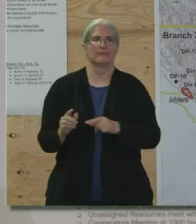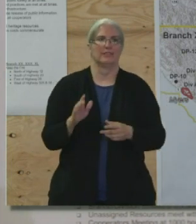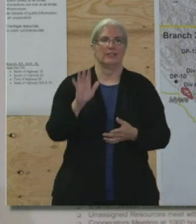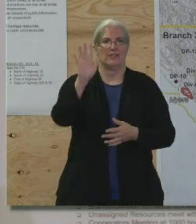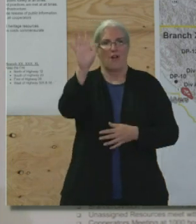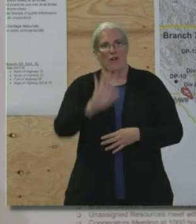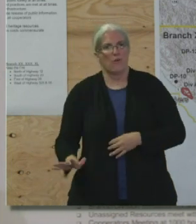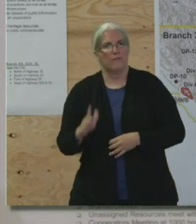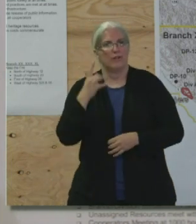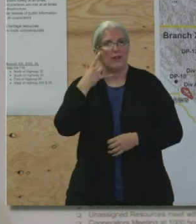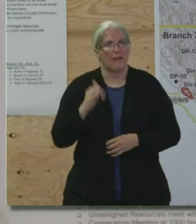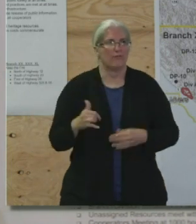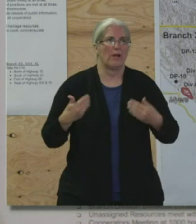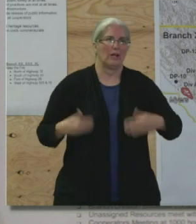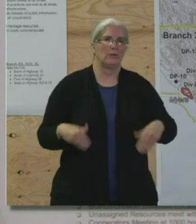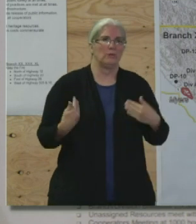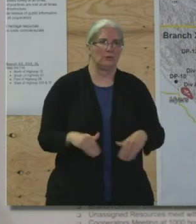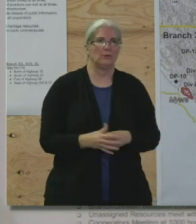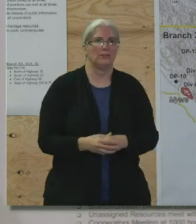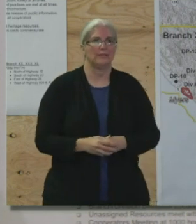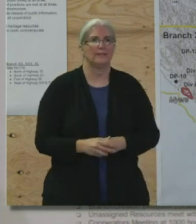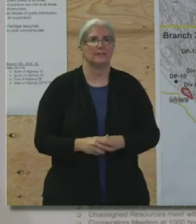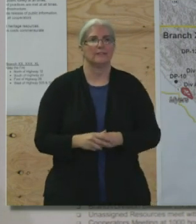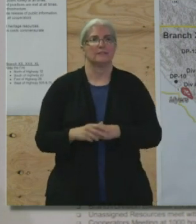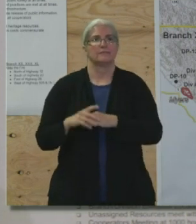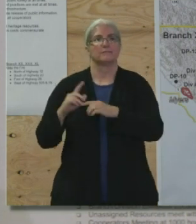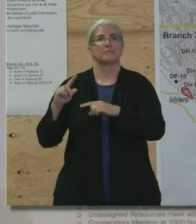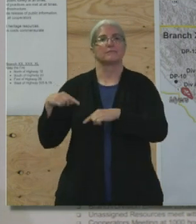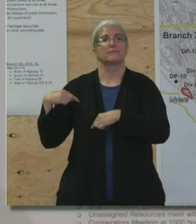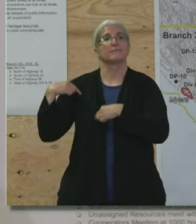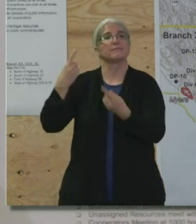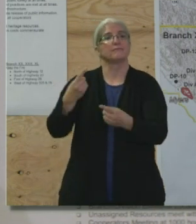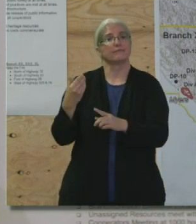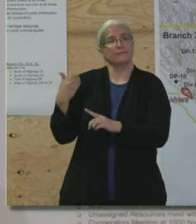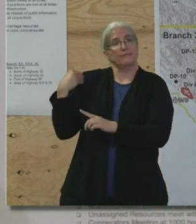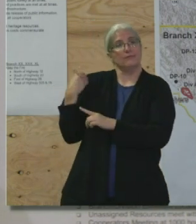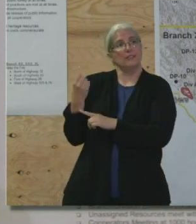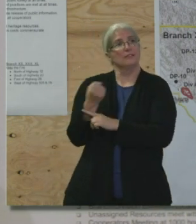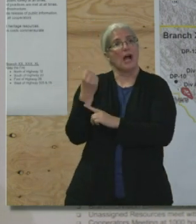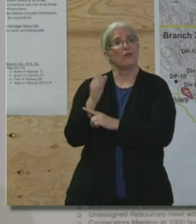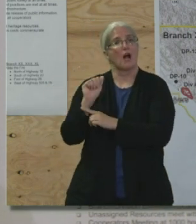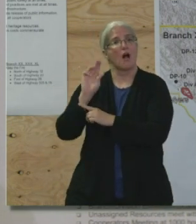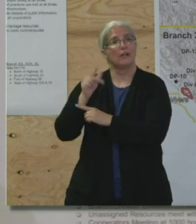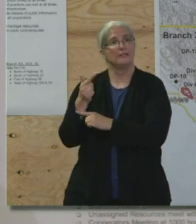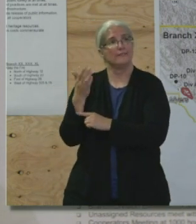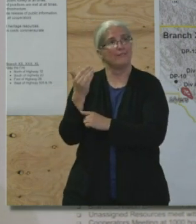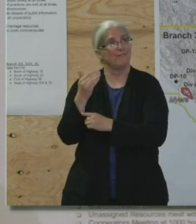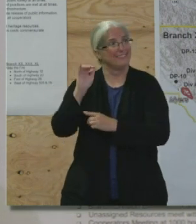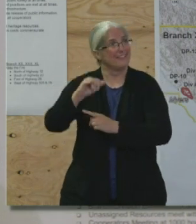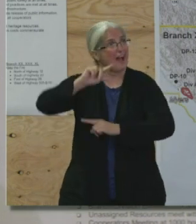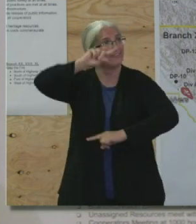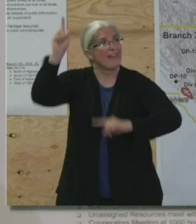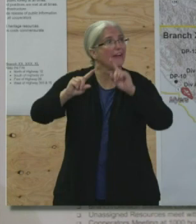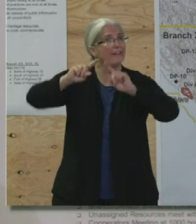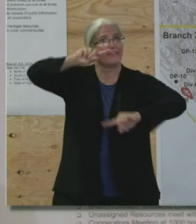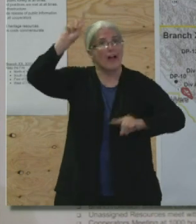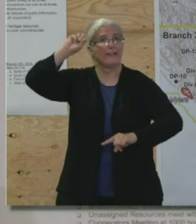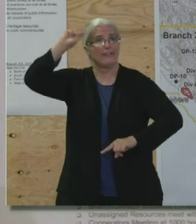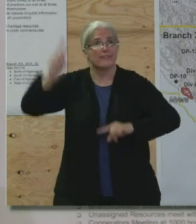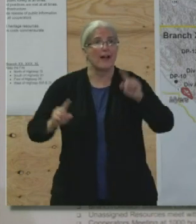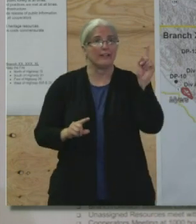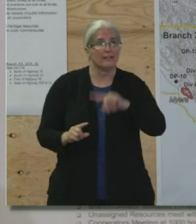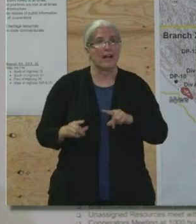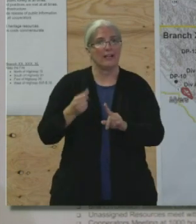Since the lightning siege that began Saturday, August 15th, there have been nearly 12,000 lightning